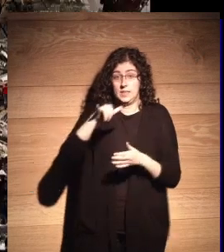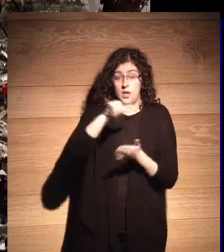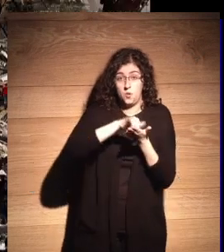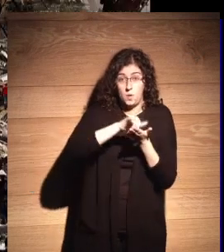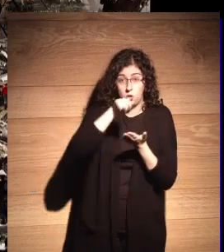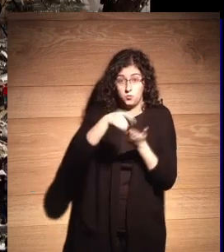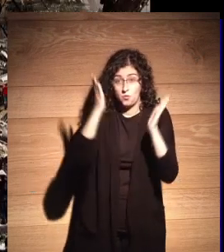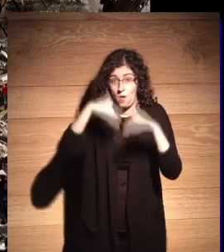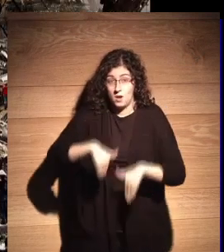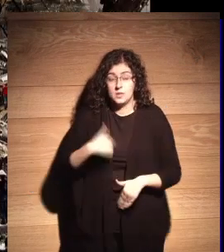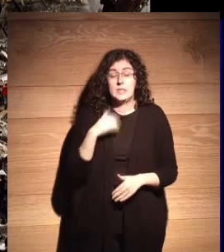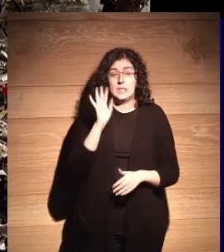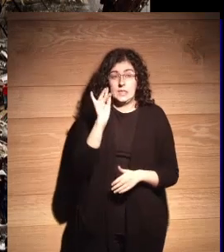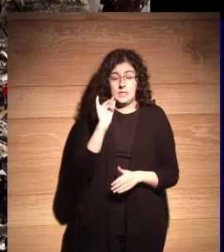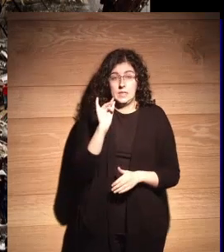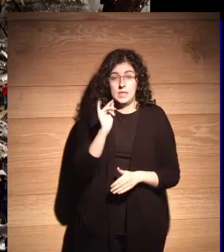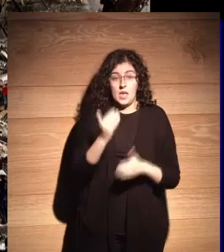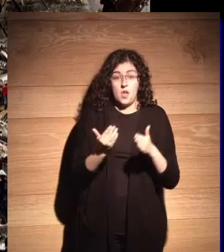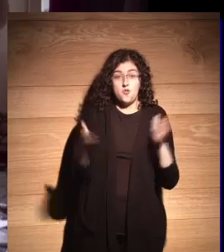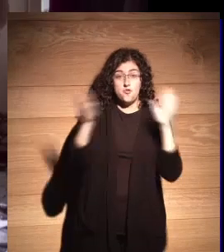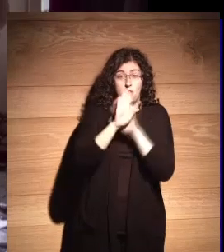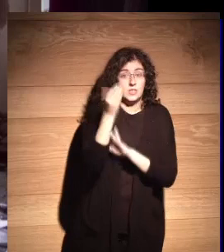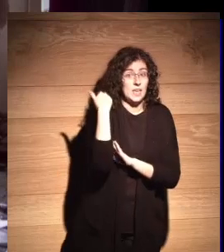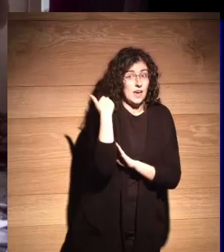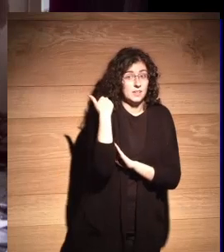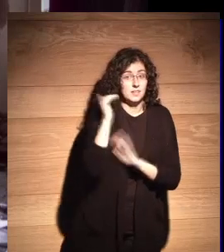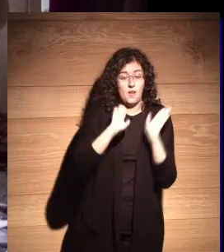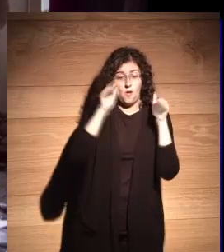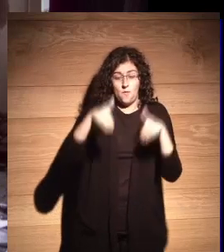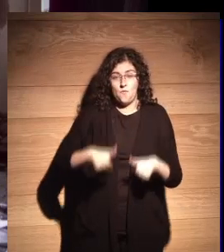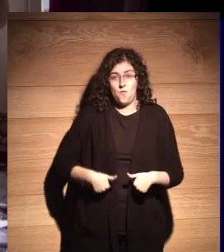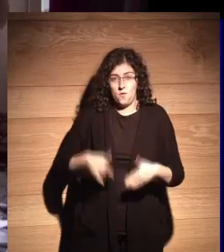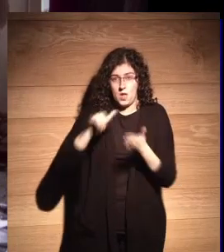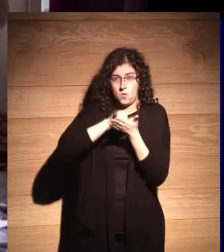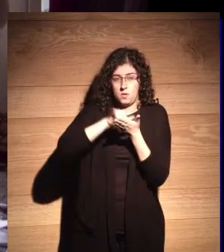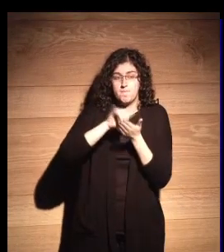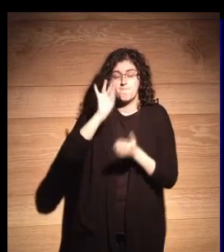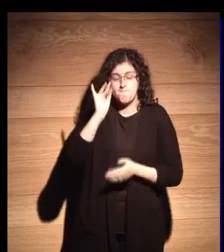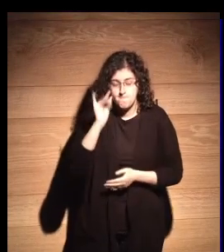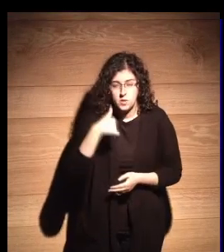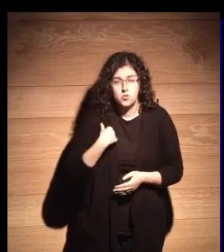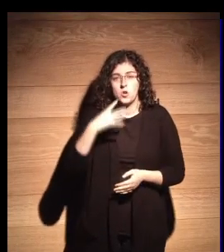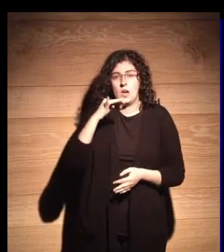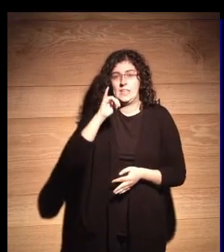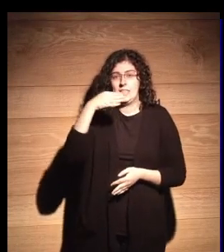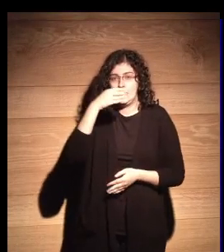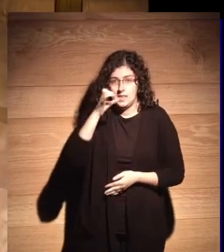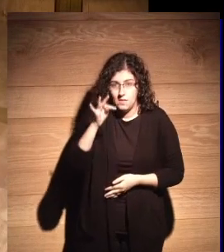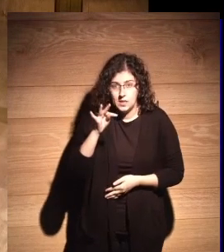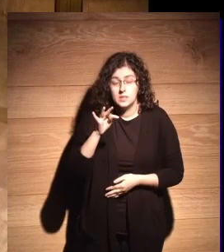before. The night before? The night before I was in Tibet, and I flew back.